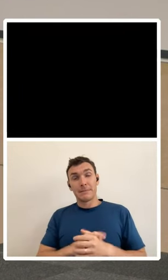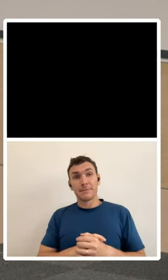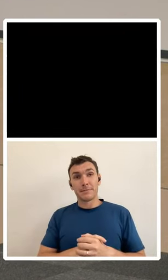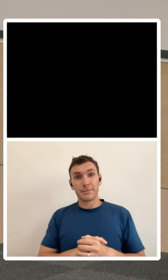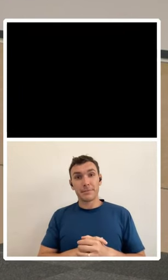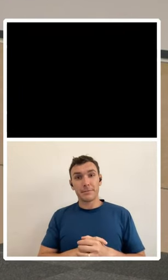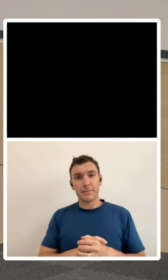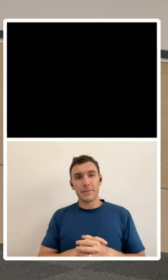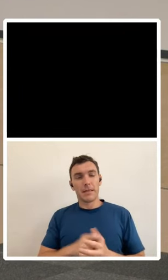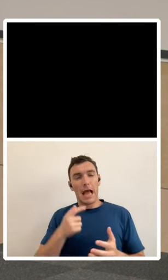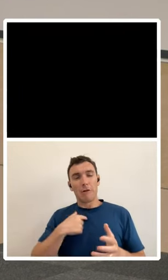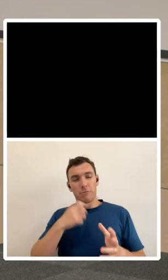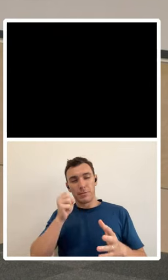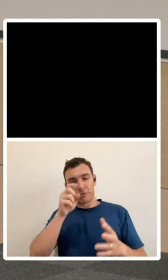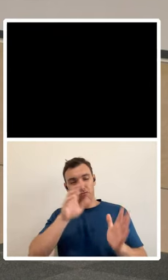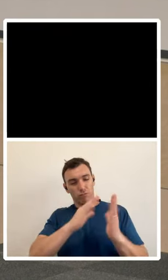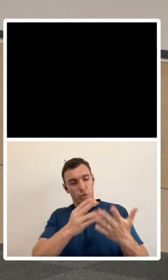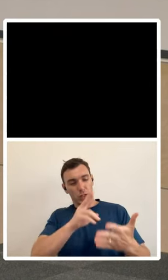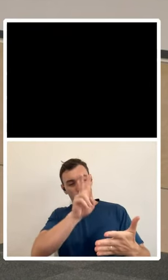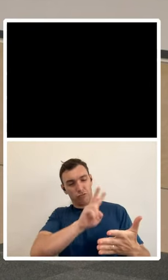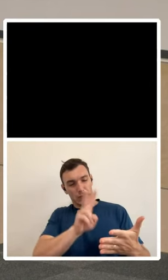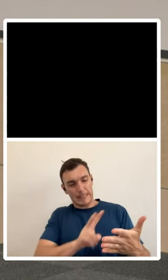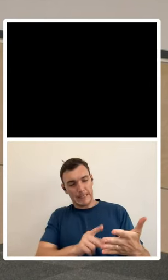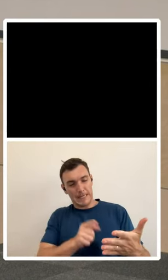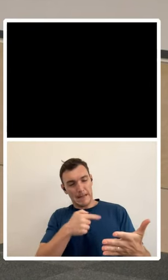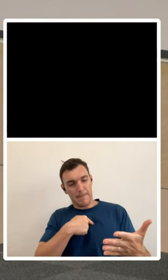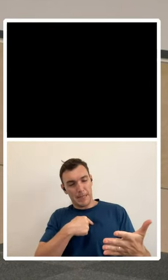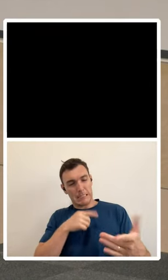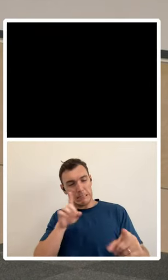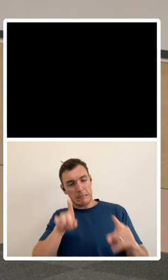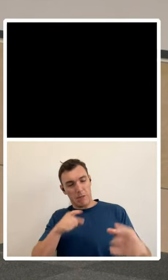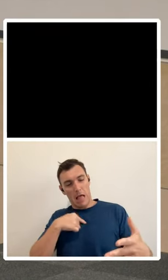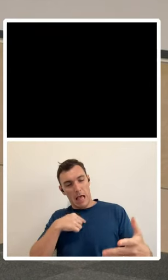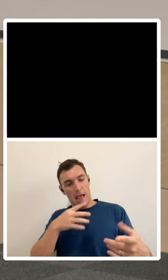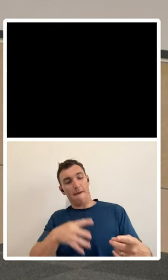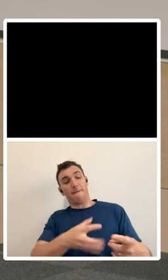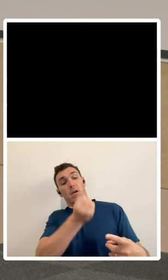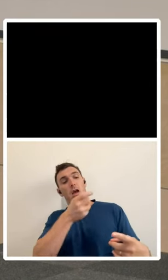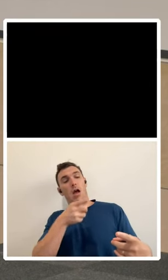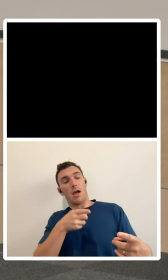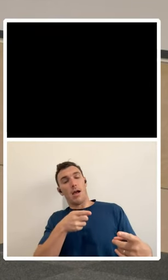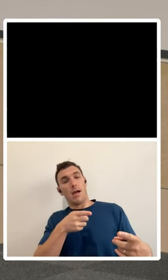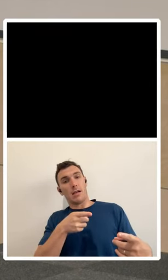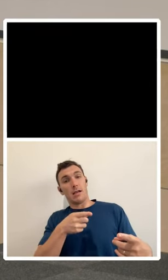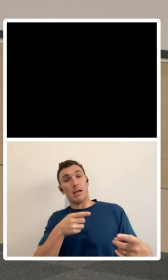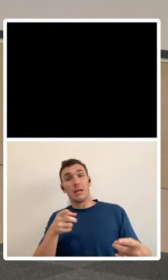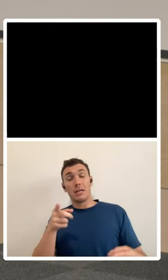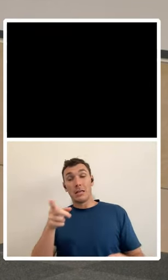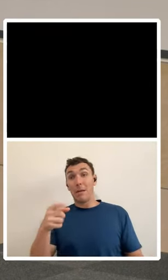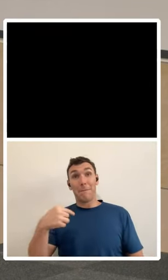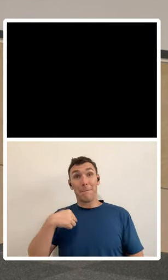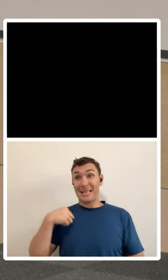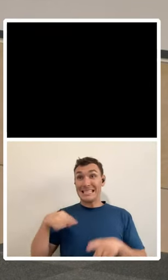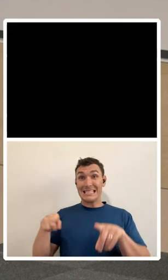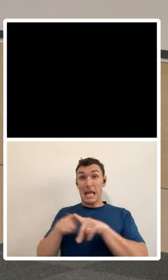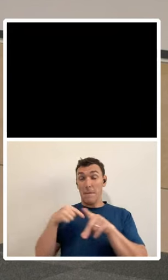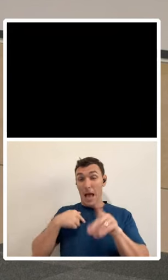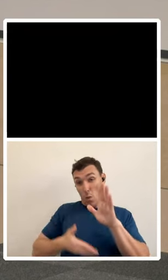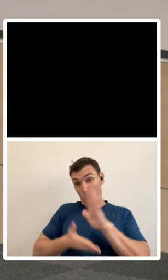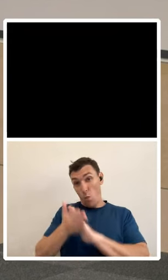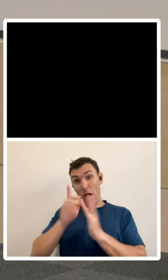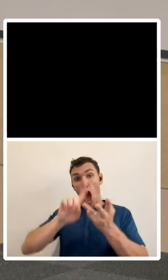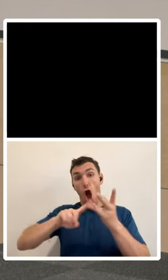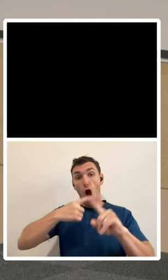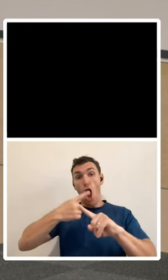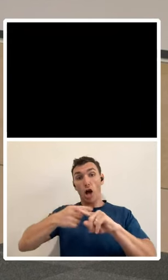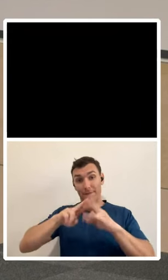feeling really out of you place. You went to Oxford. Yeah. So I felt really out of place as a working class kid. Yeah. Didn't know what was going on,